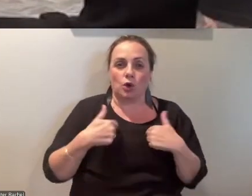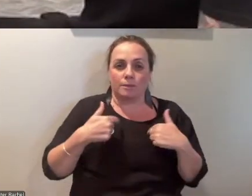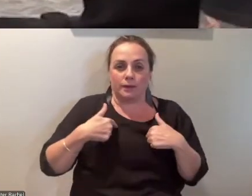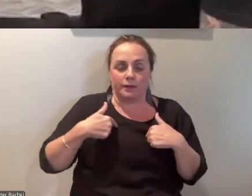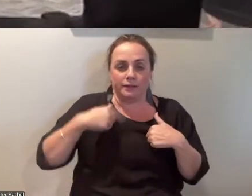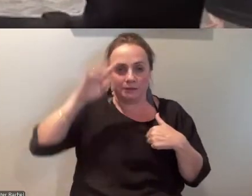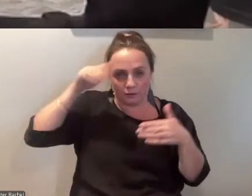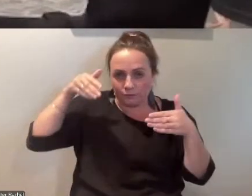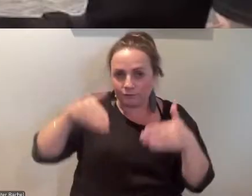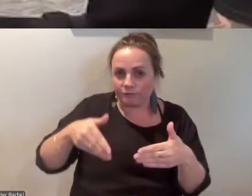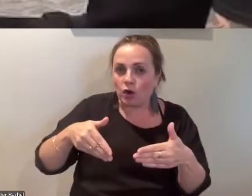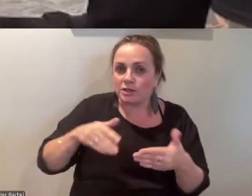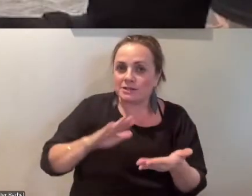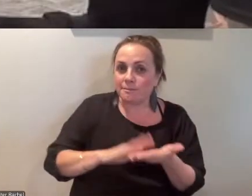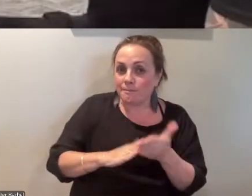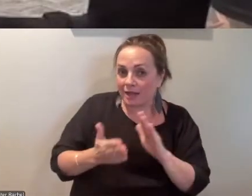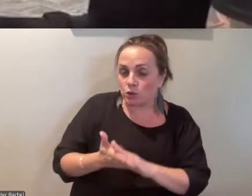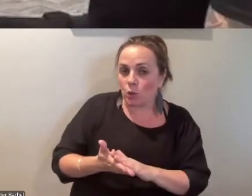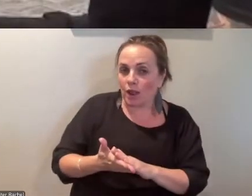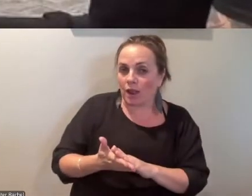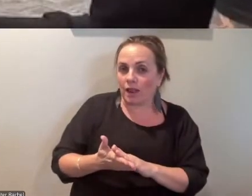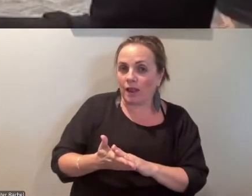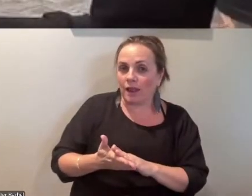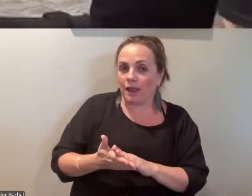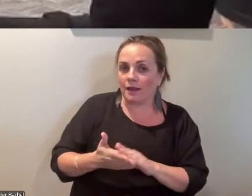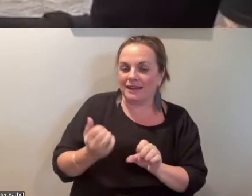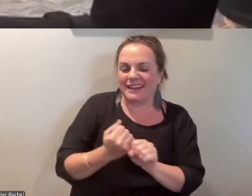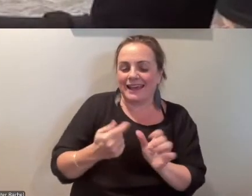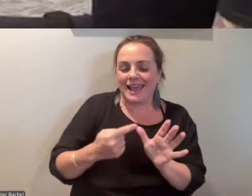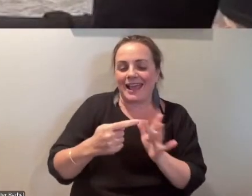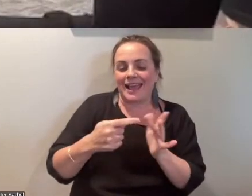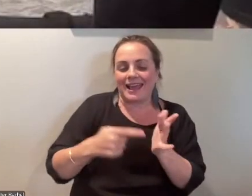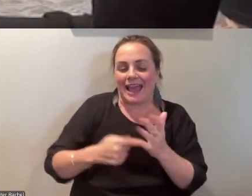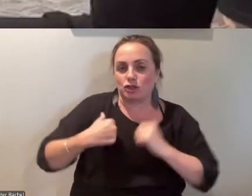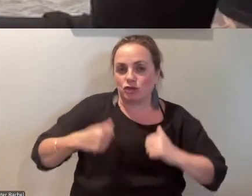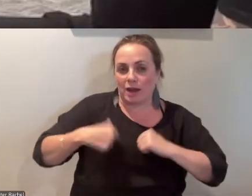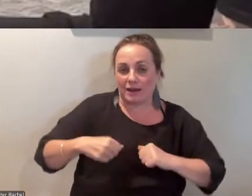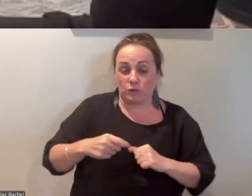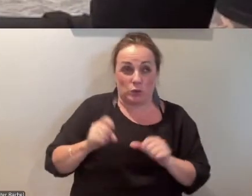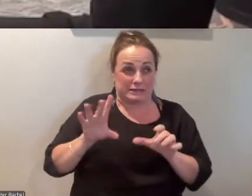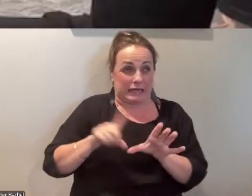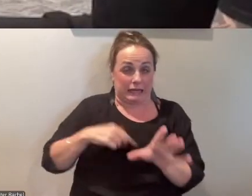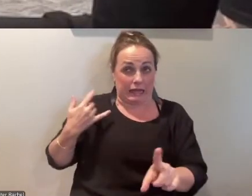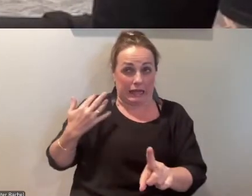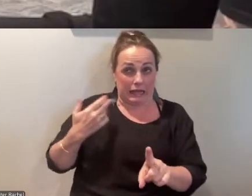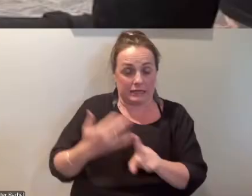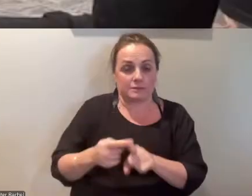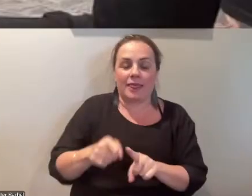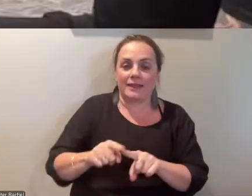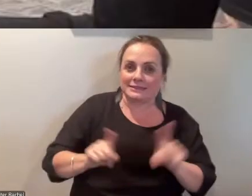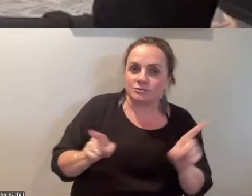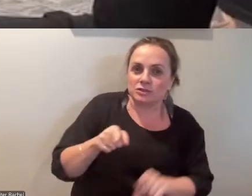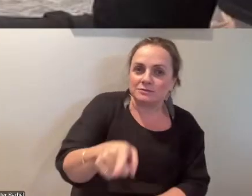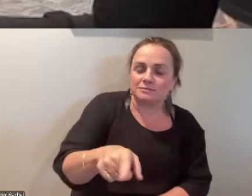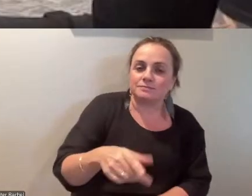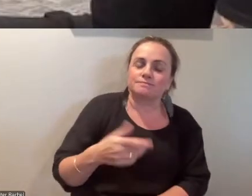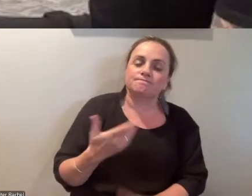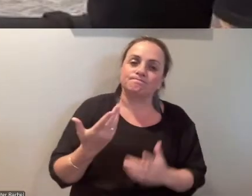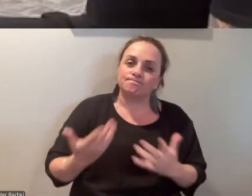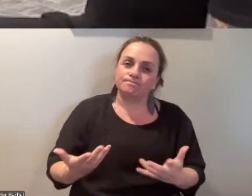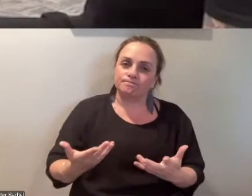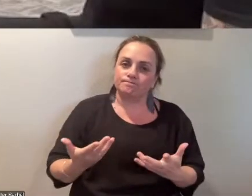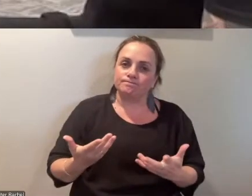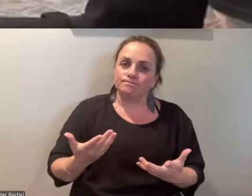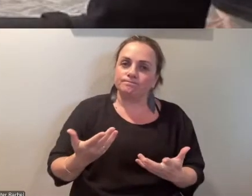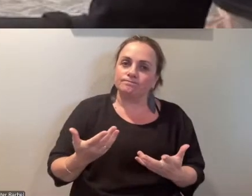years. So after a session with manual gait training, you're using, you know, a level of different sports, whether it's a